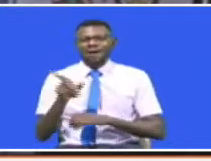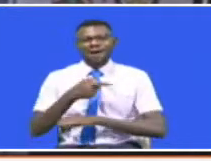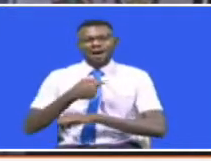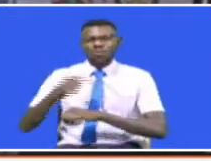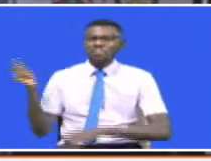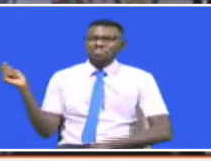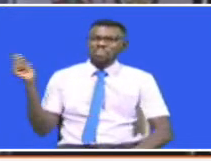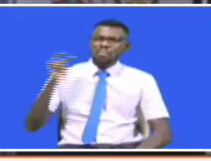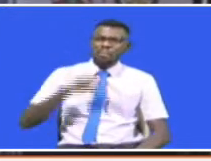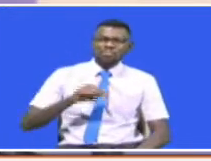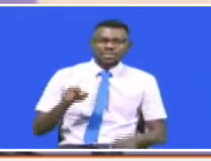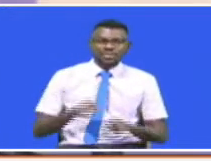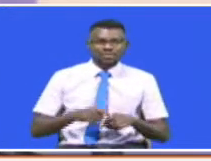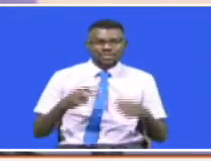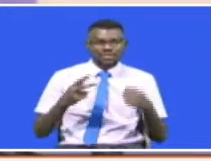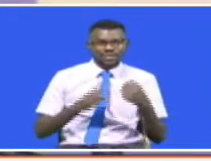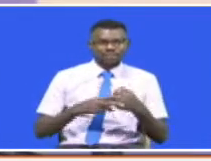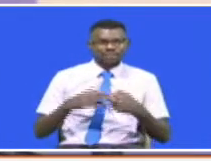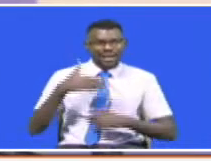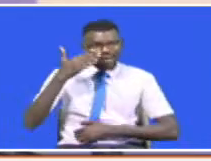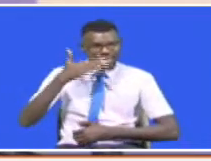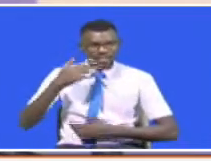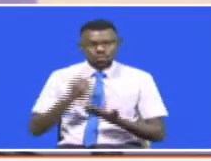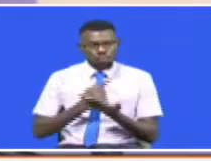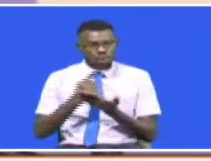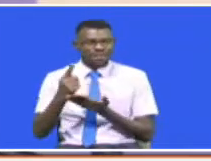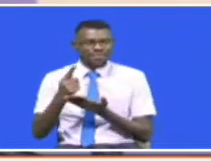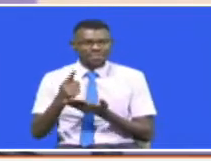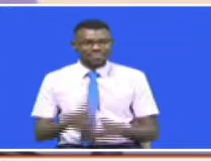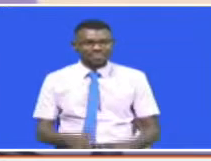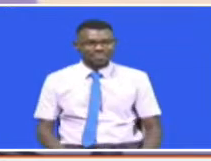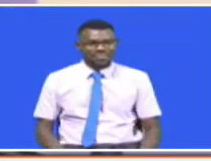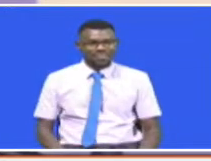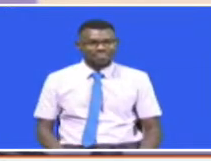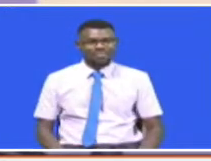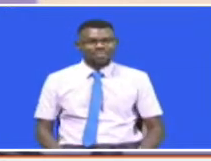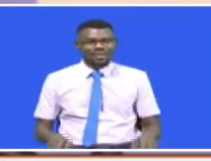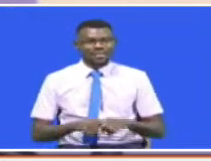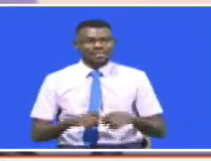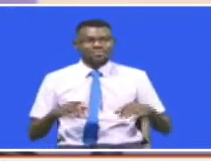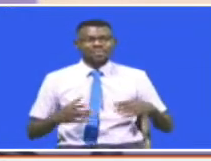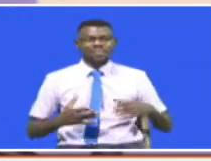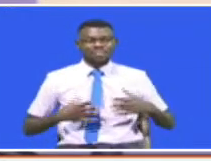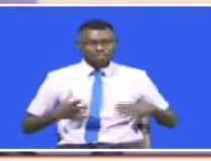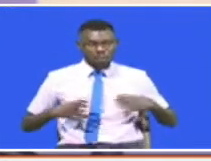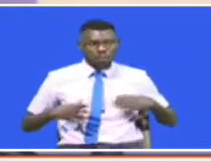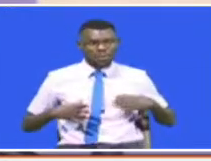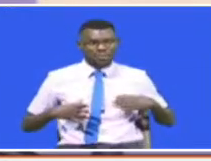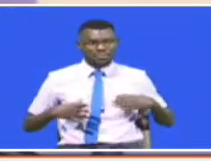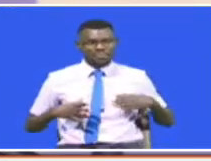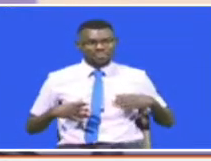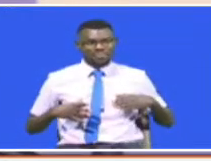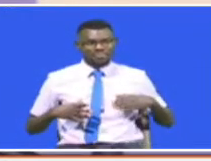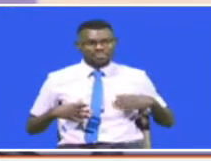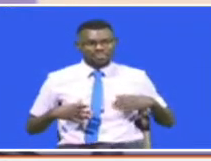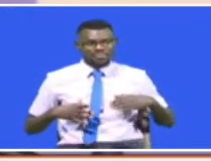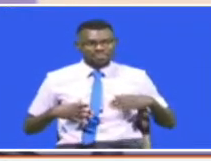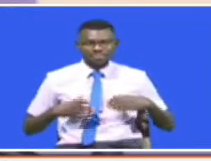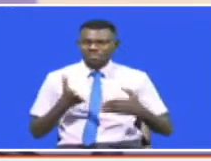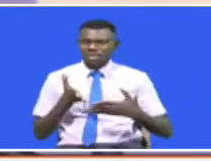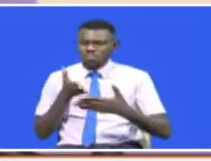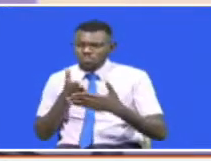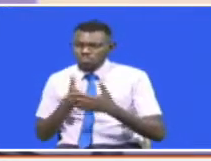and 7 days a week. No longer will our people be hindered by